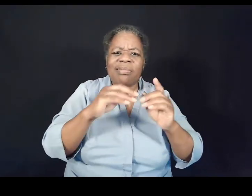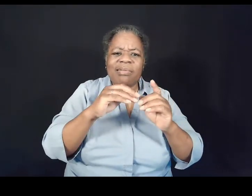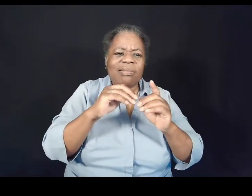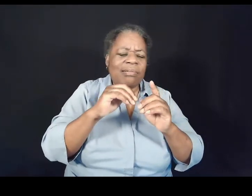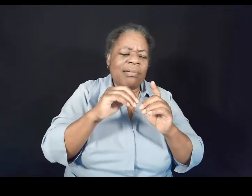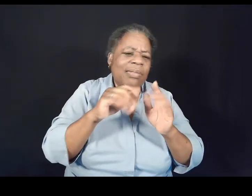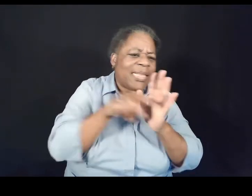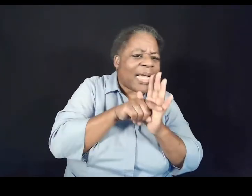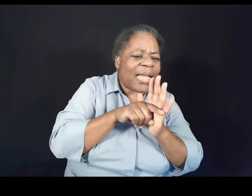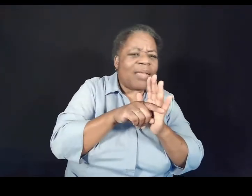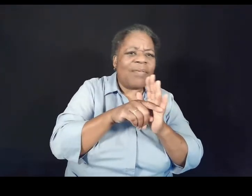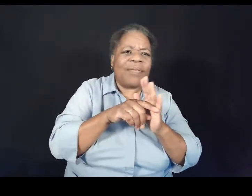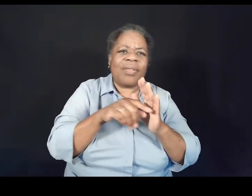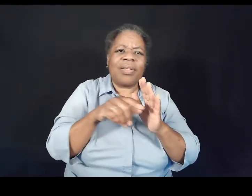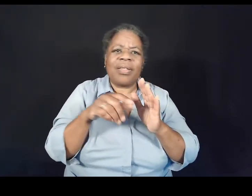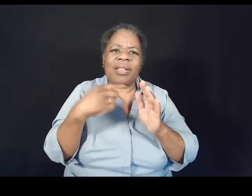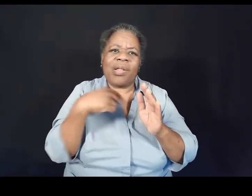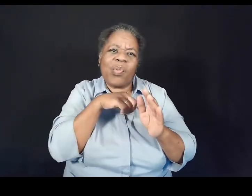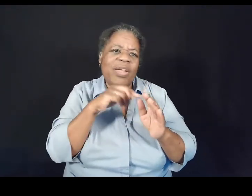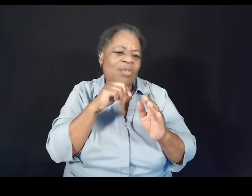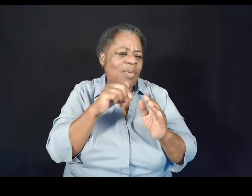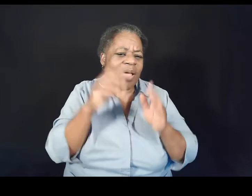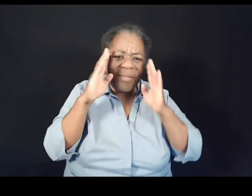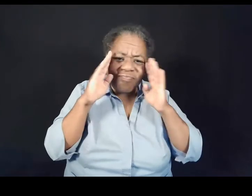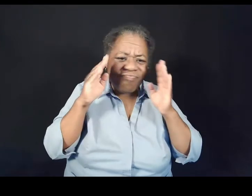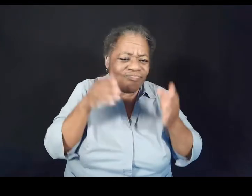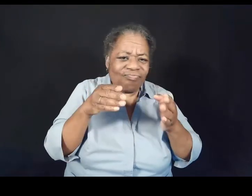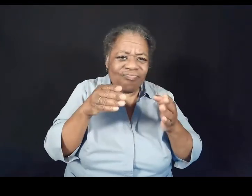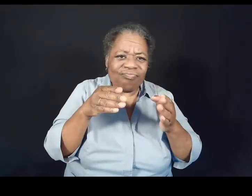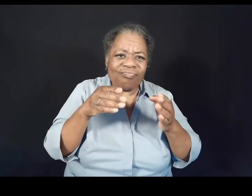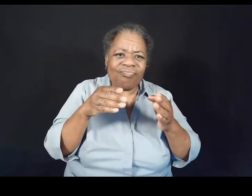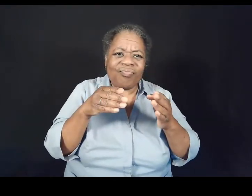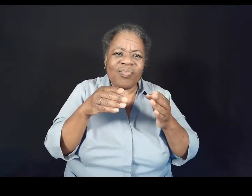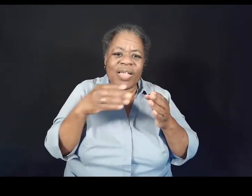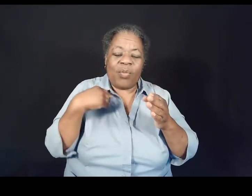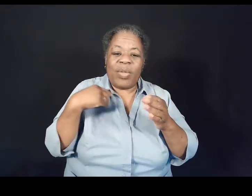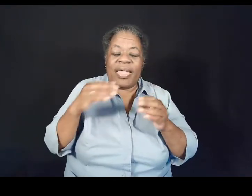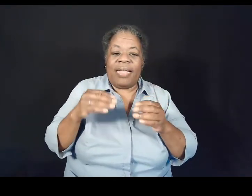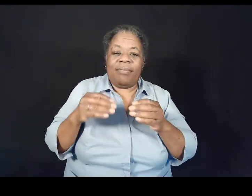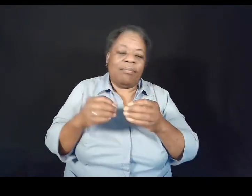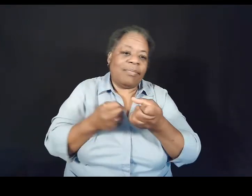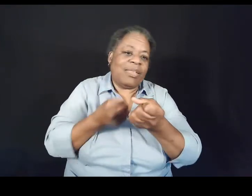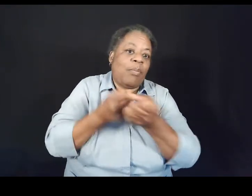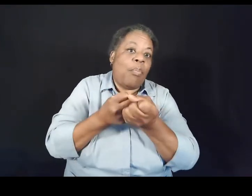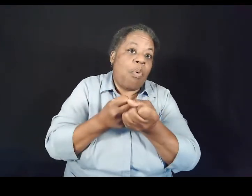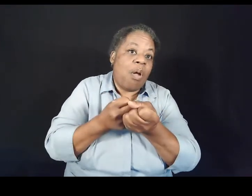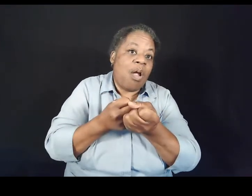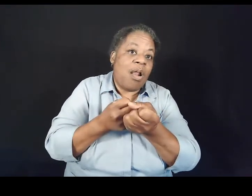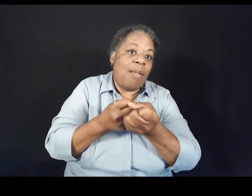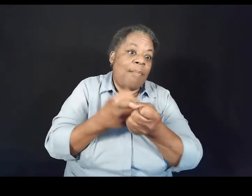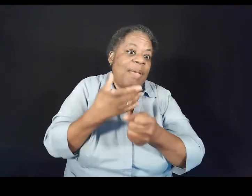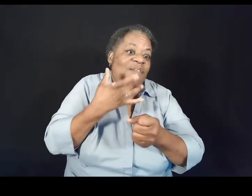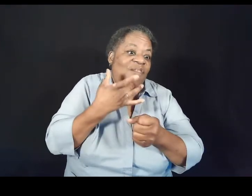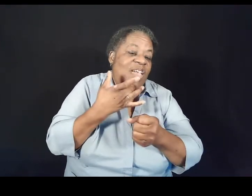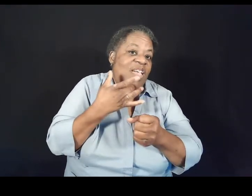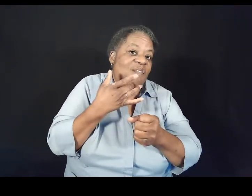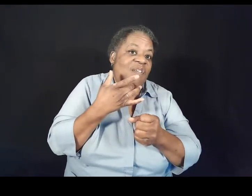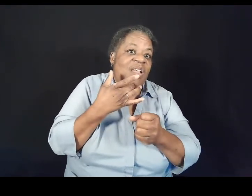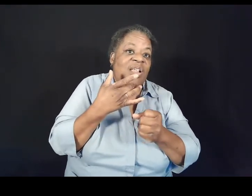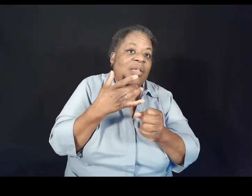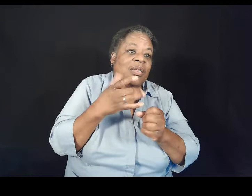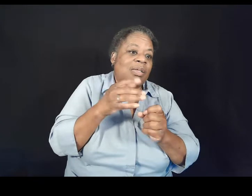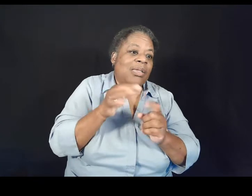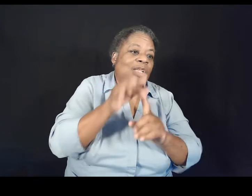and when we consciously or unconsciously contribute to them by favoring certain people because